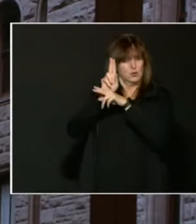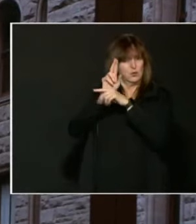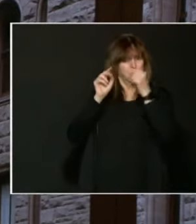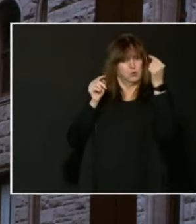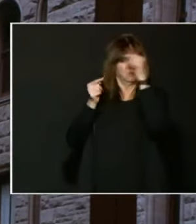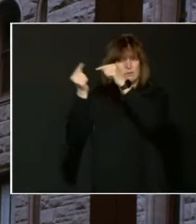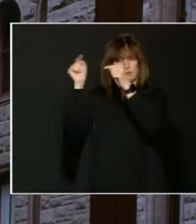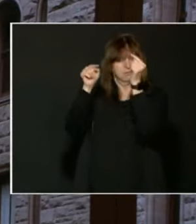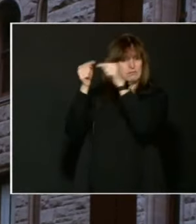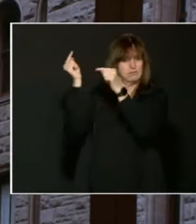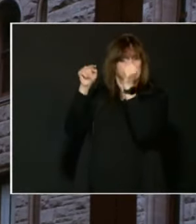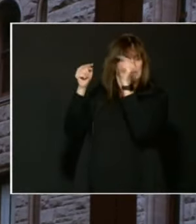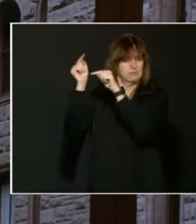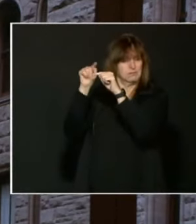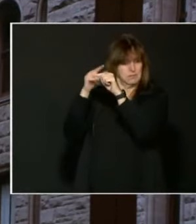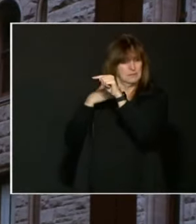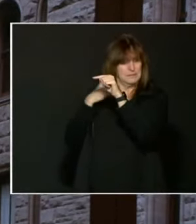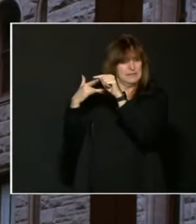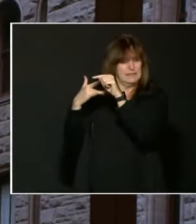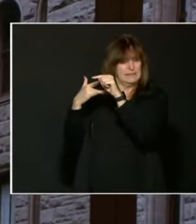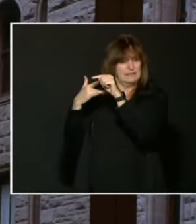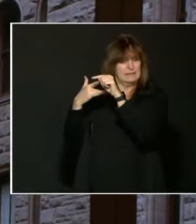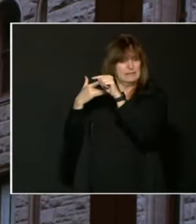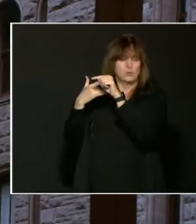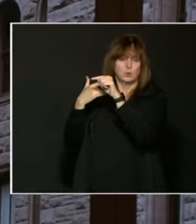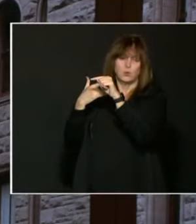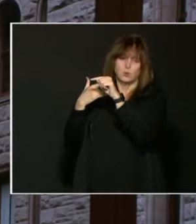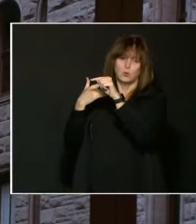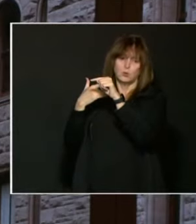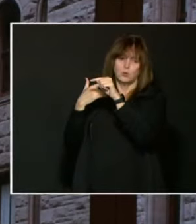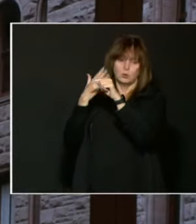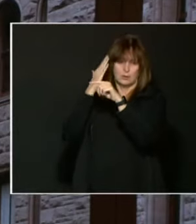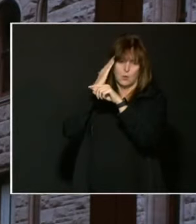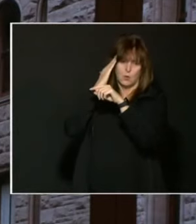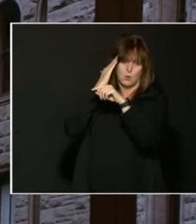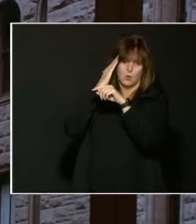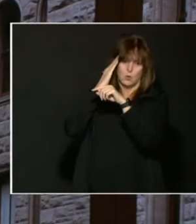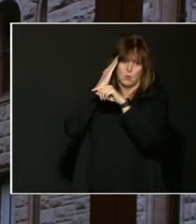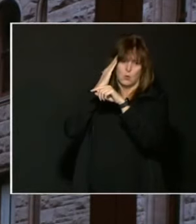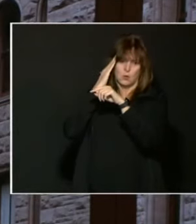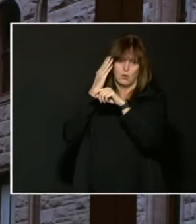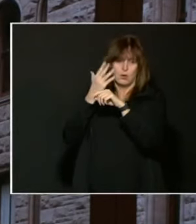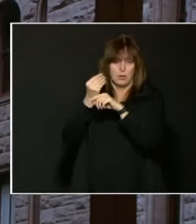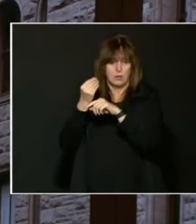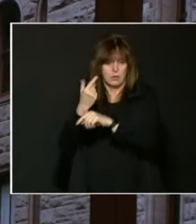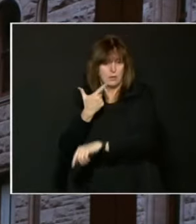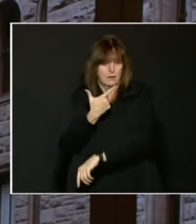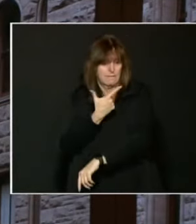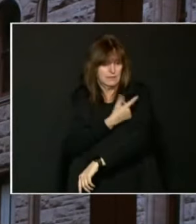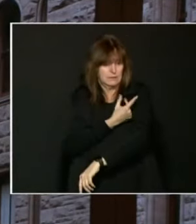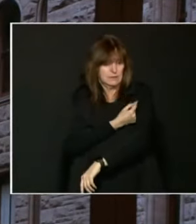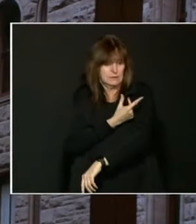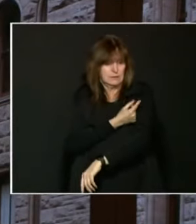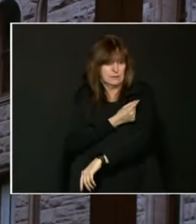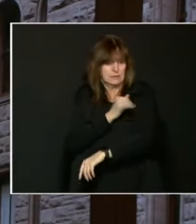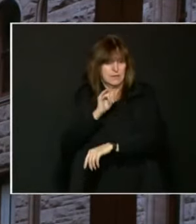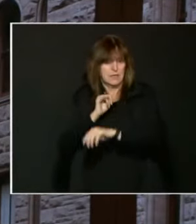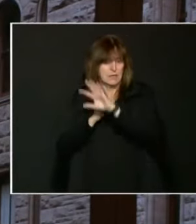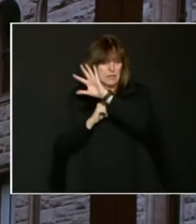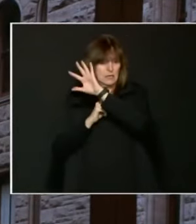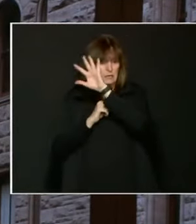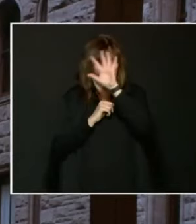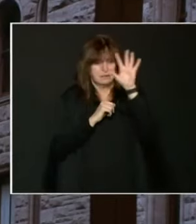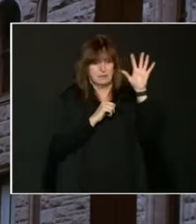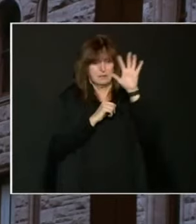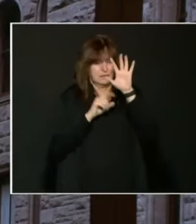we have been through our remote immunity doing an aggressive vaccination program in all those communities, because we want to